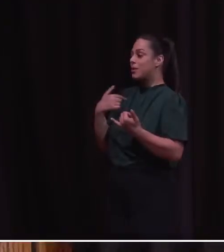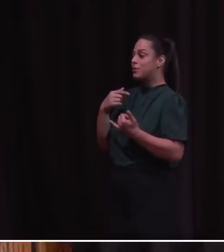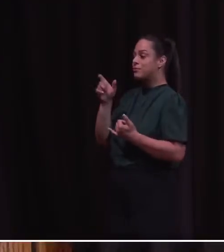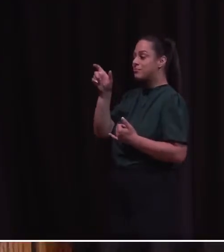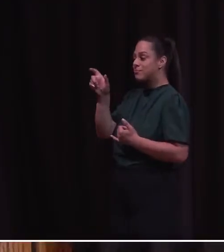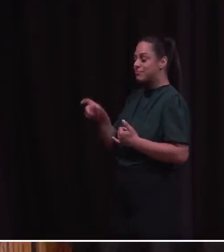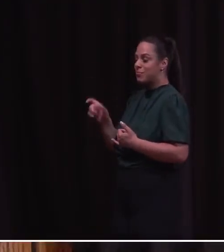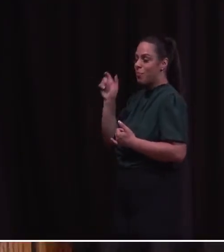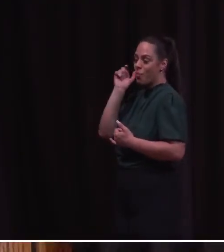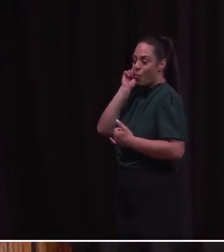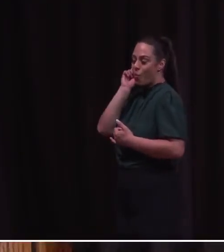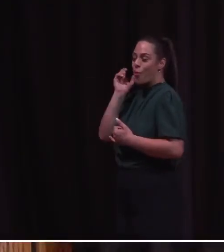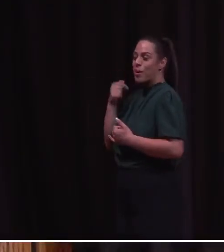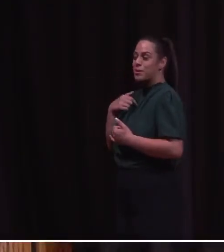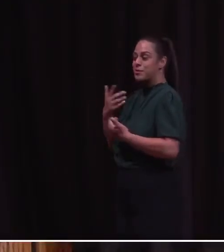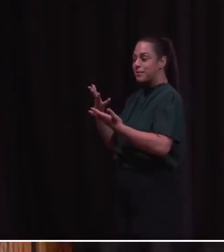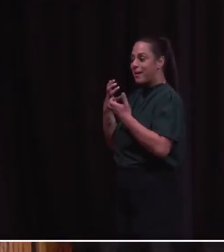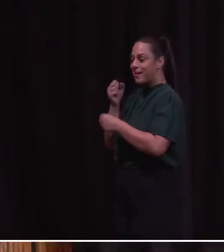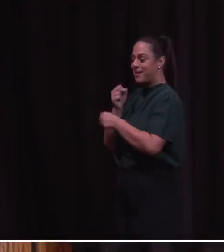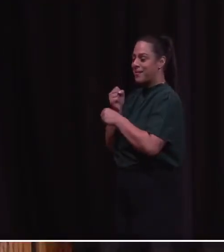the need for allyship,